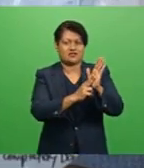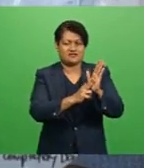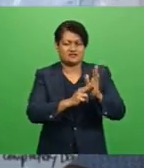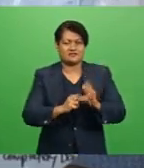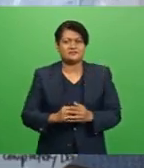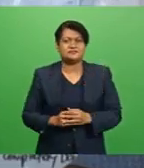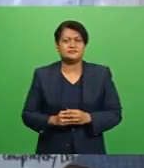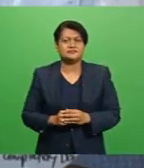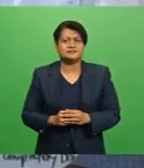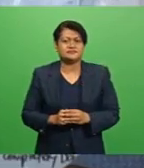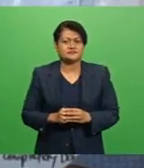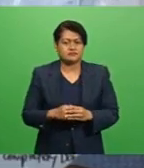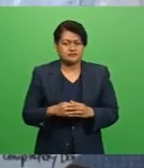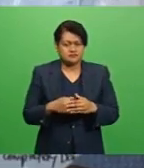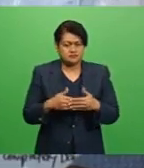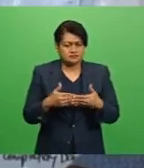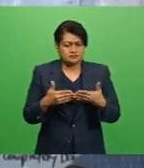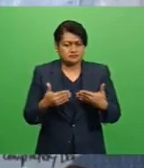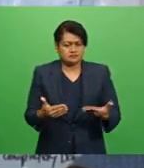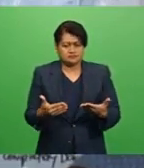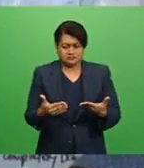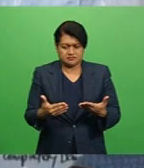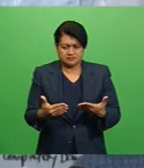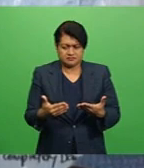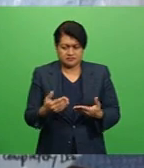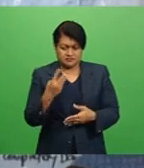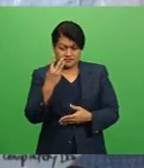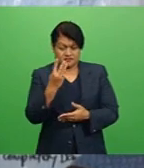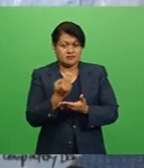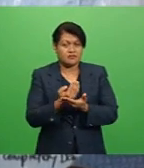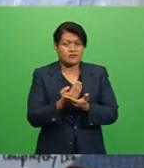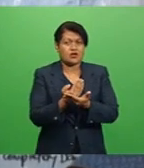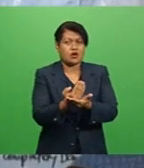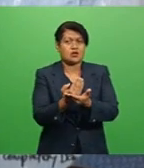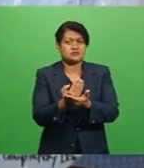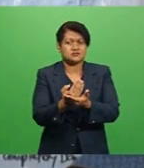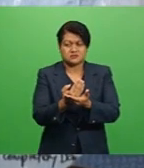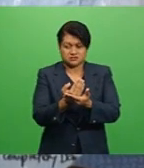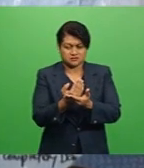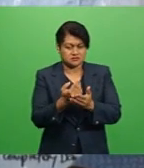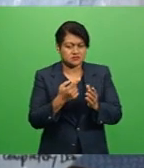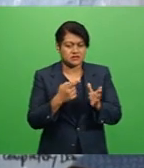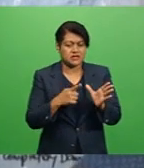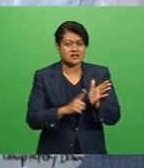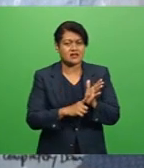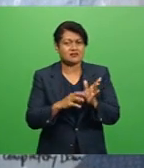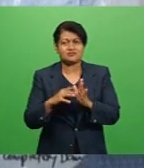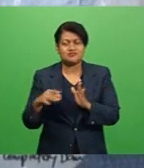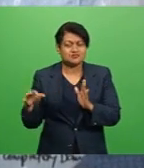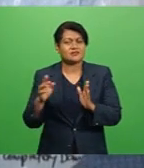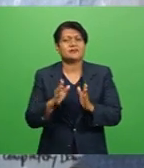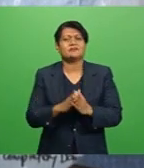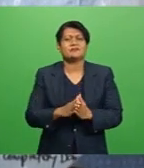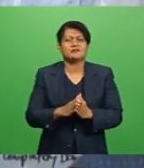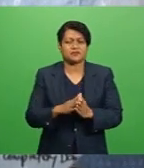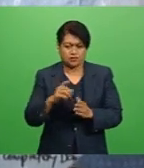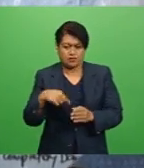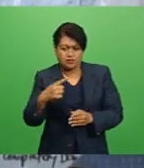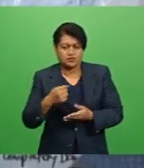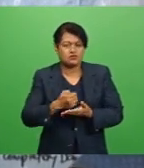are 3 yachts based at Yandua to continue to assist them with the